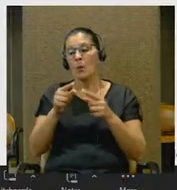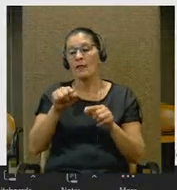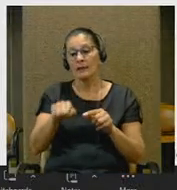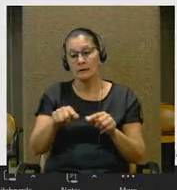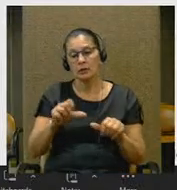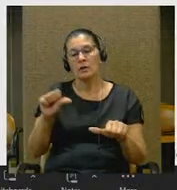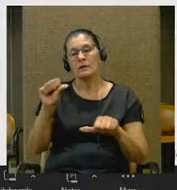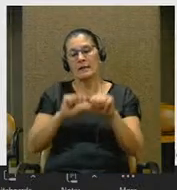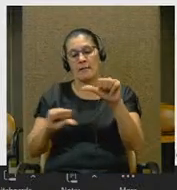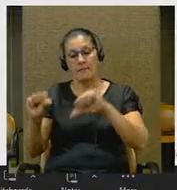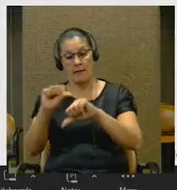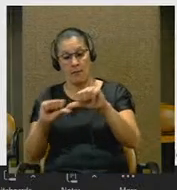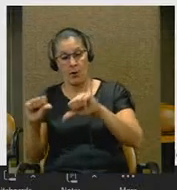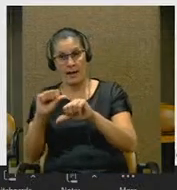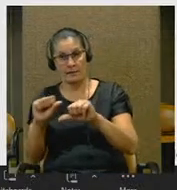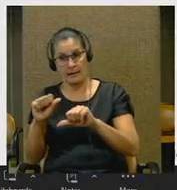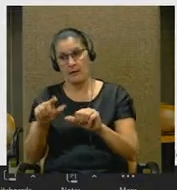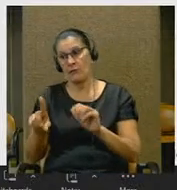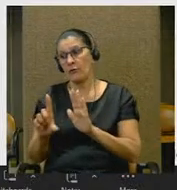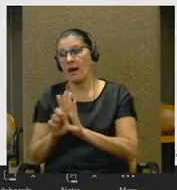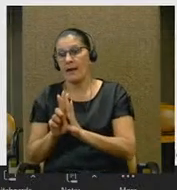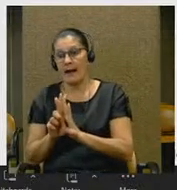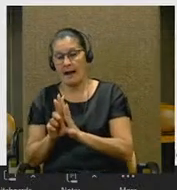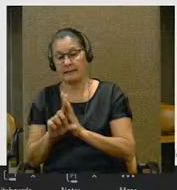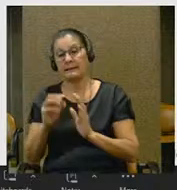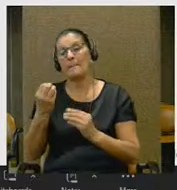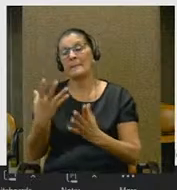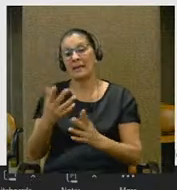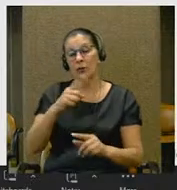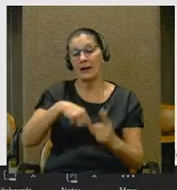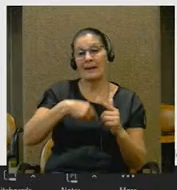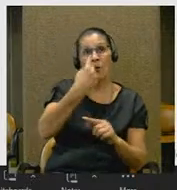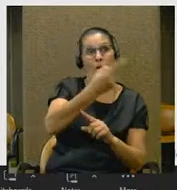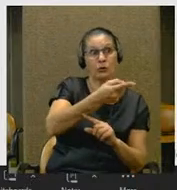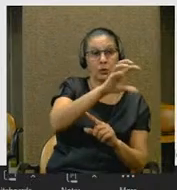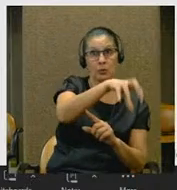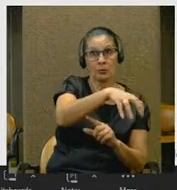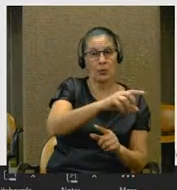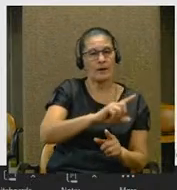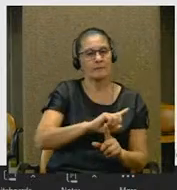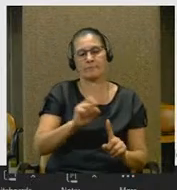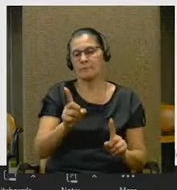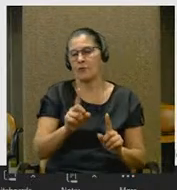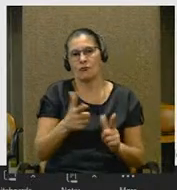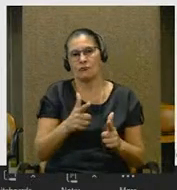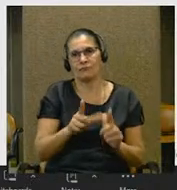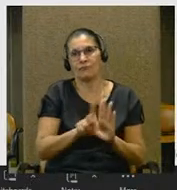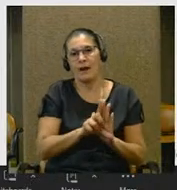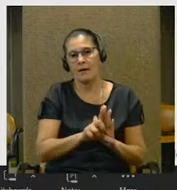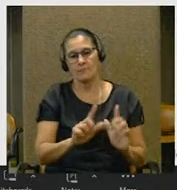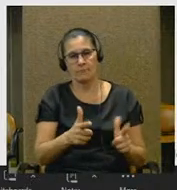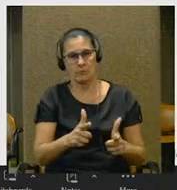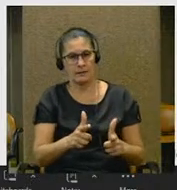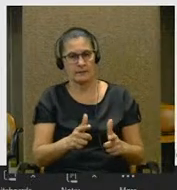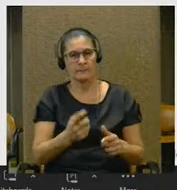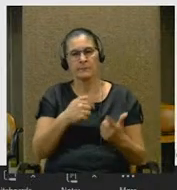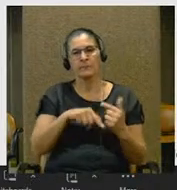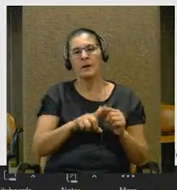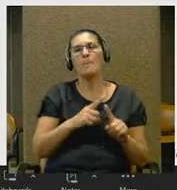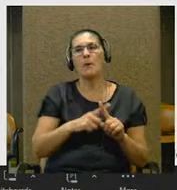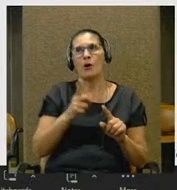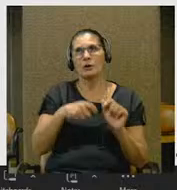labs. And in other places, fentanyl is being produced illegally by drug traffickers, for the illegal